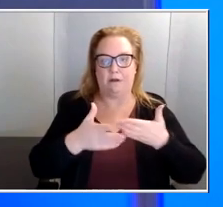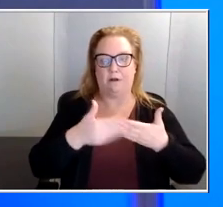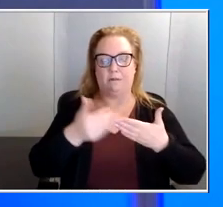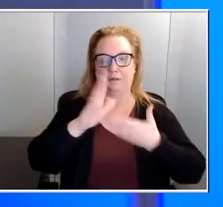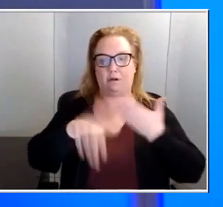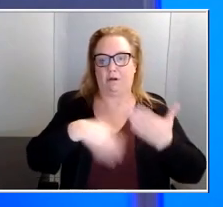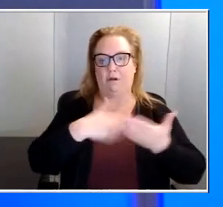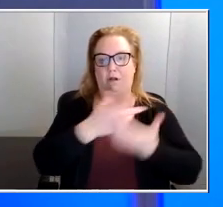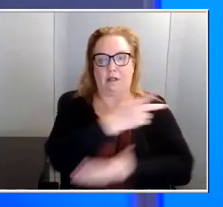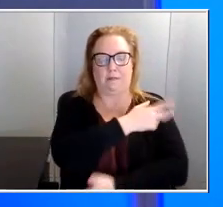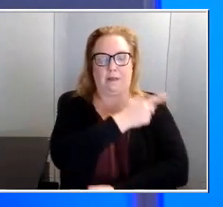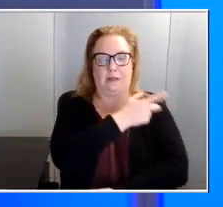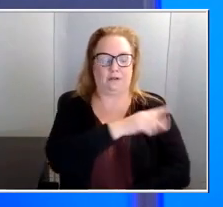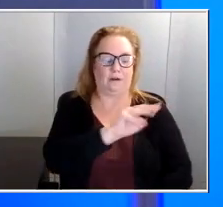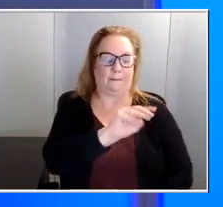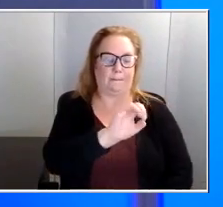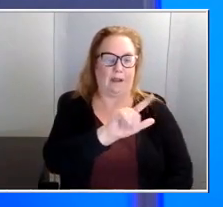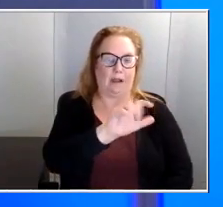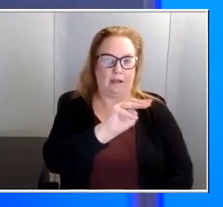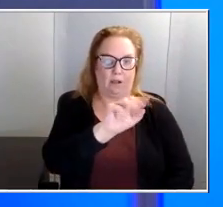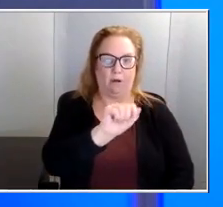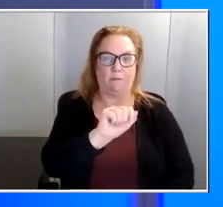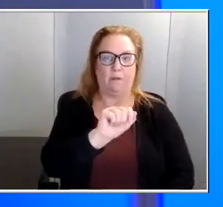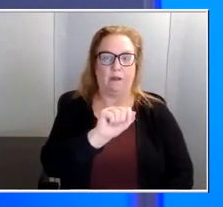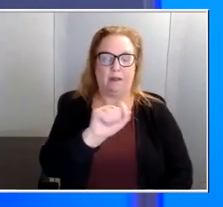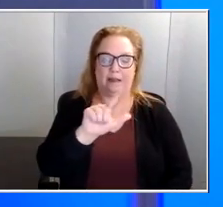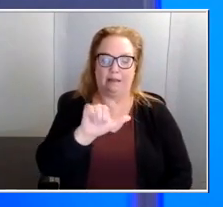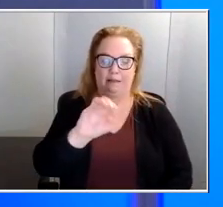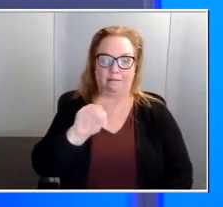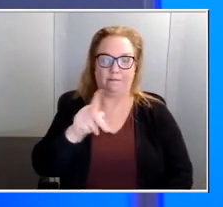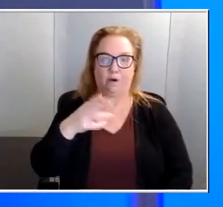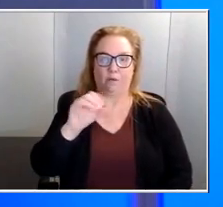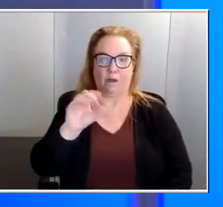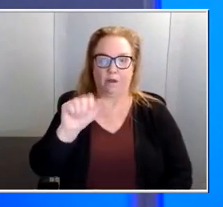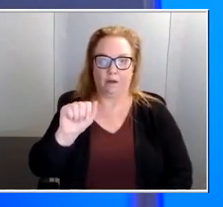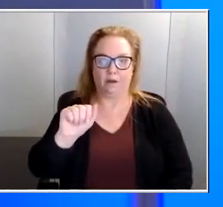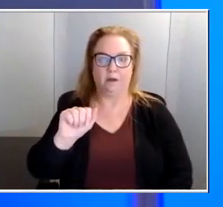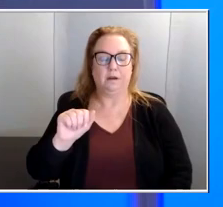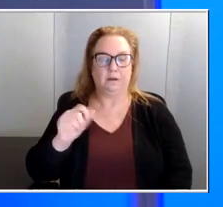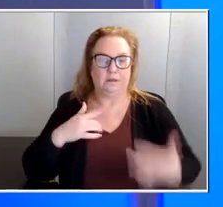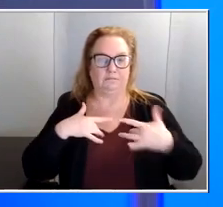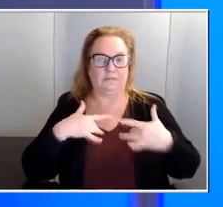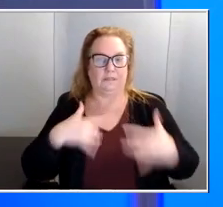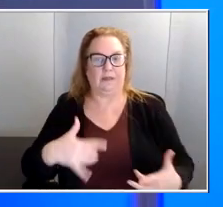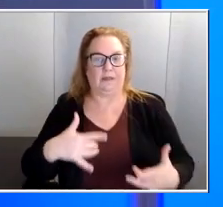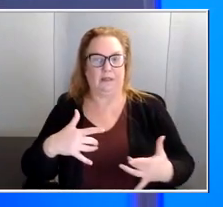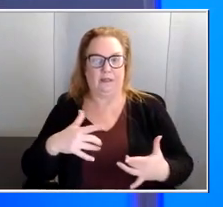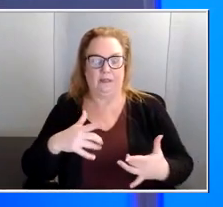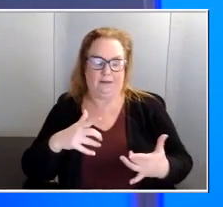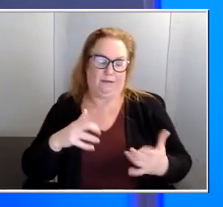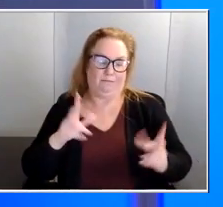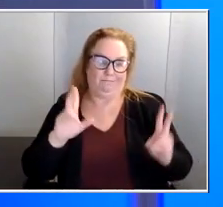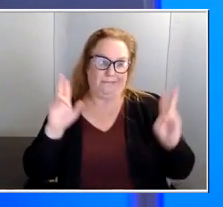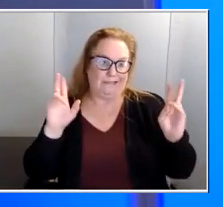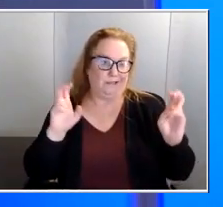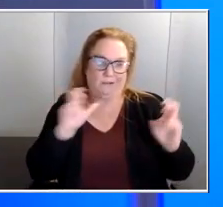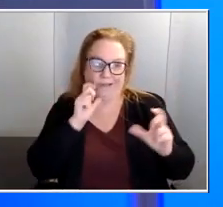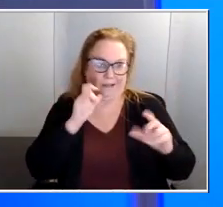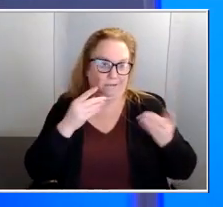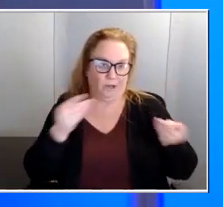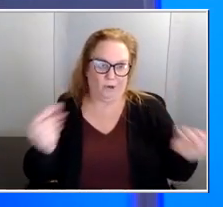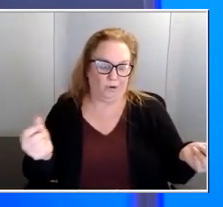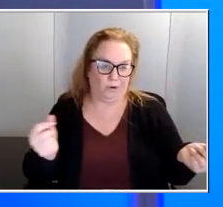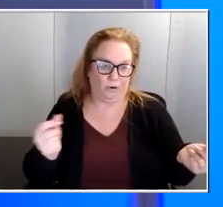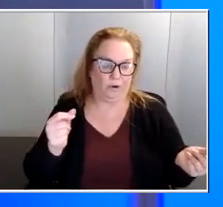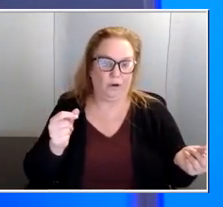patients. Myeloma, in contrast to some of the lymphomas, has historically been considered an incurable disease. There are a very